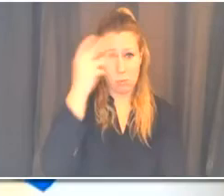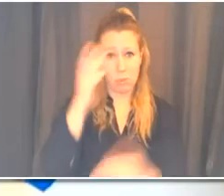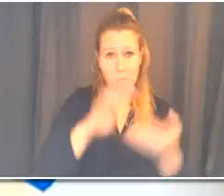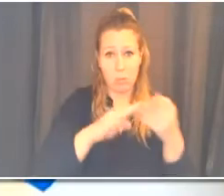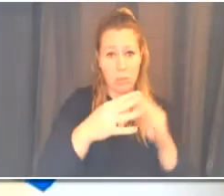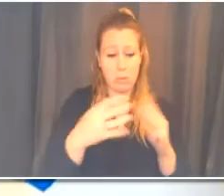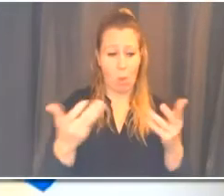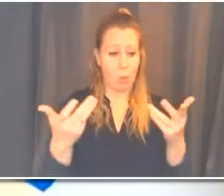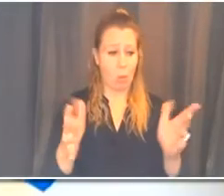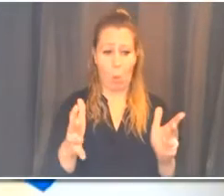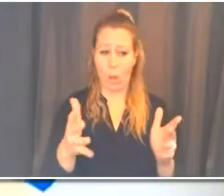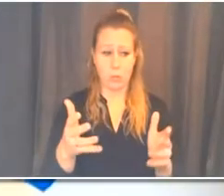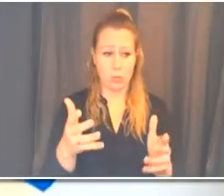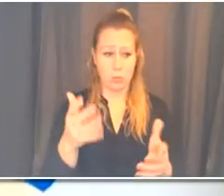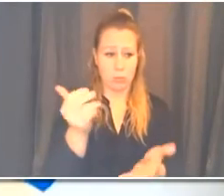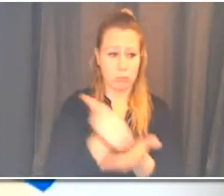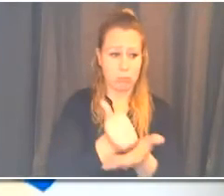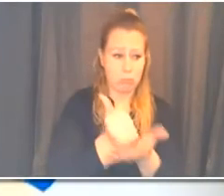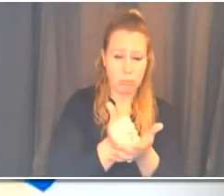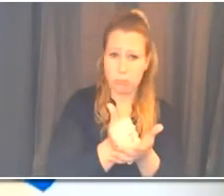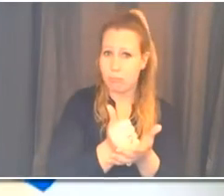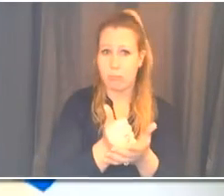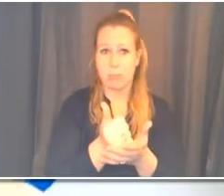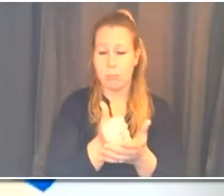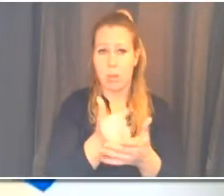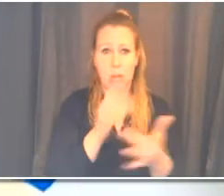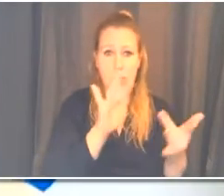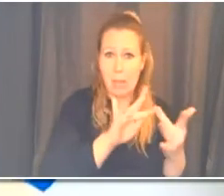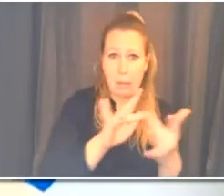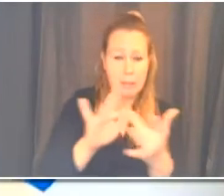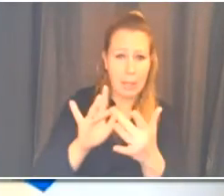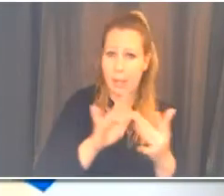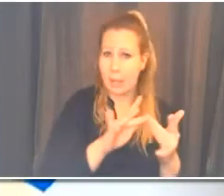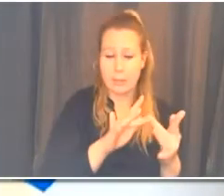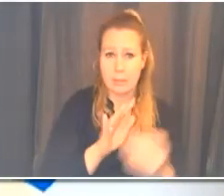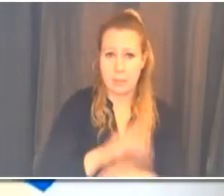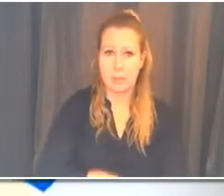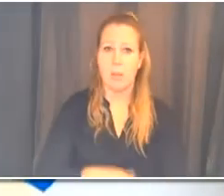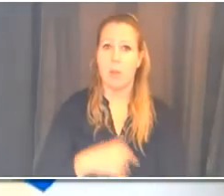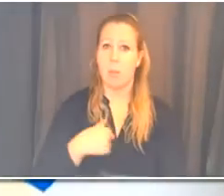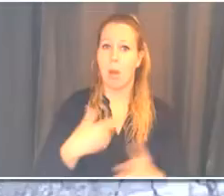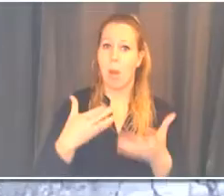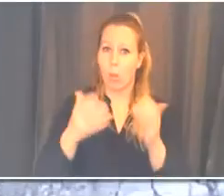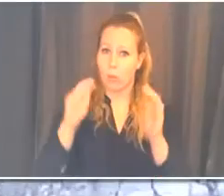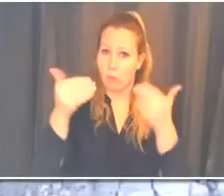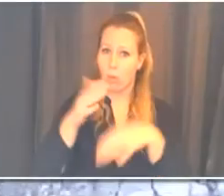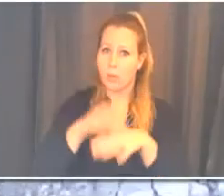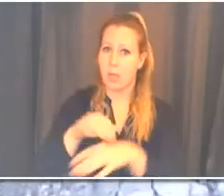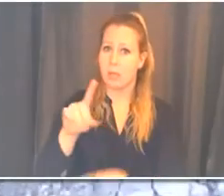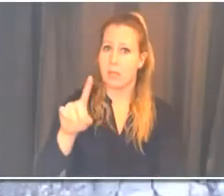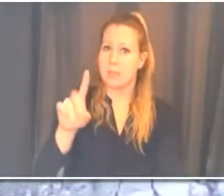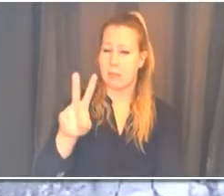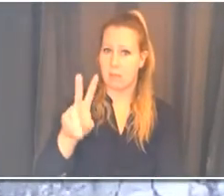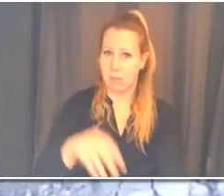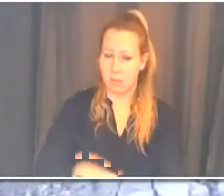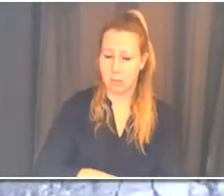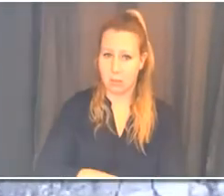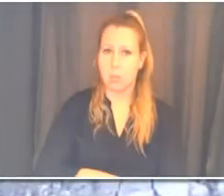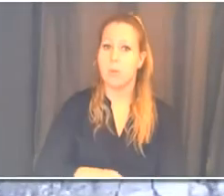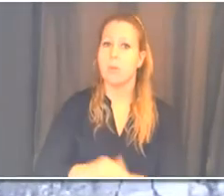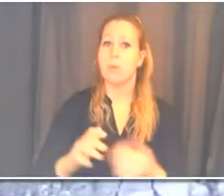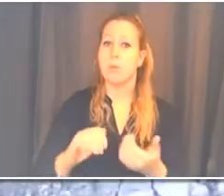with this as you encounter retaliatory actions from Ice well I first want to just talk about our